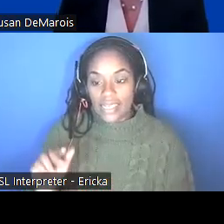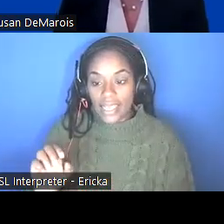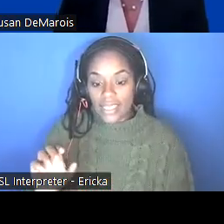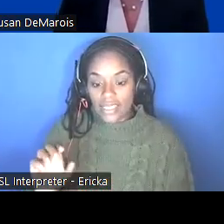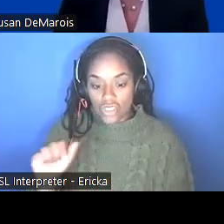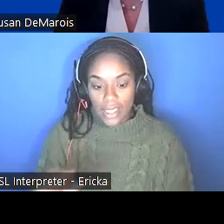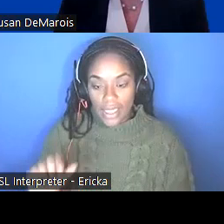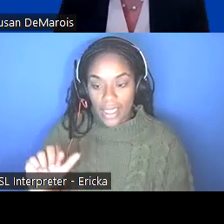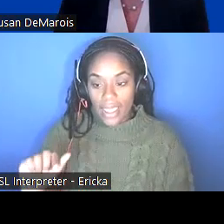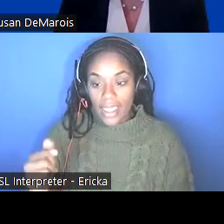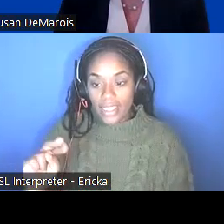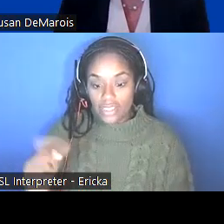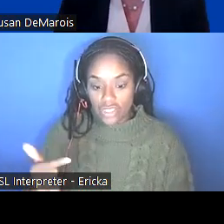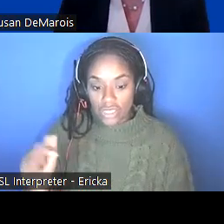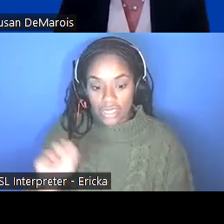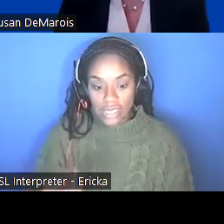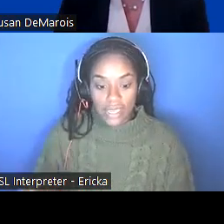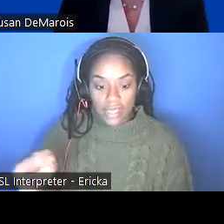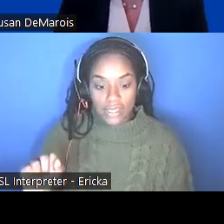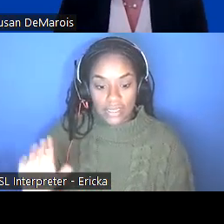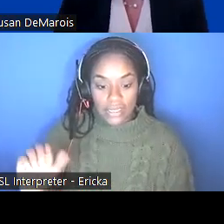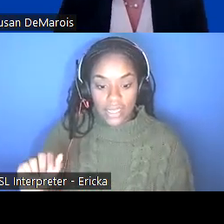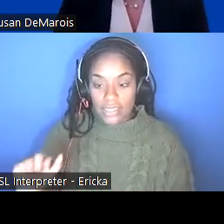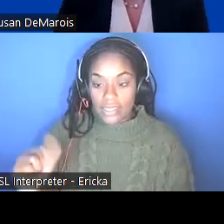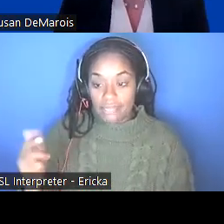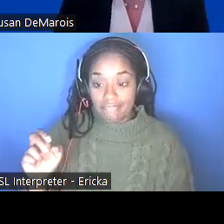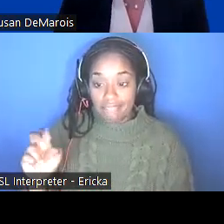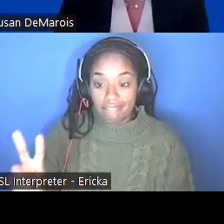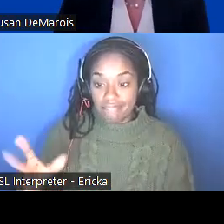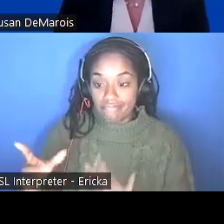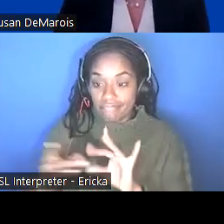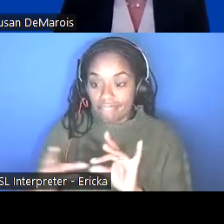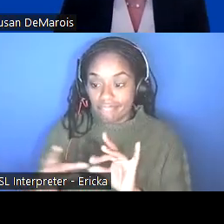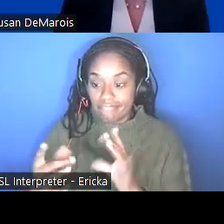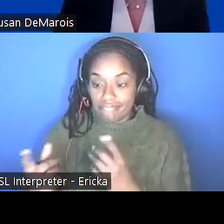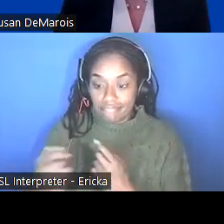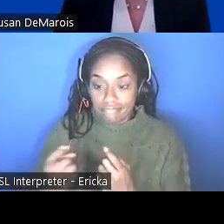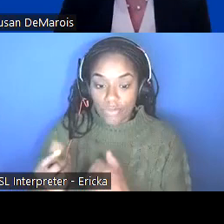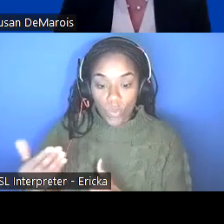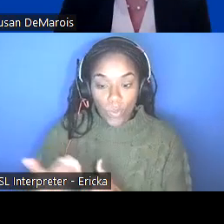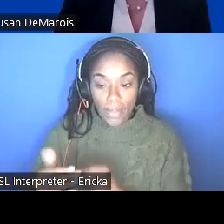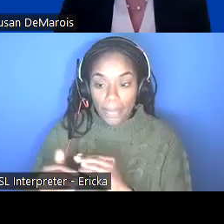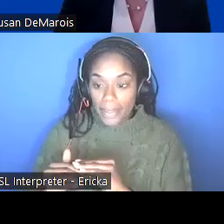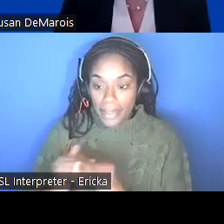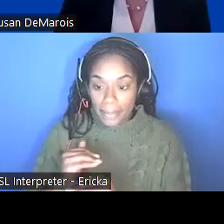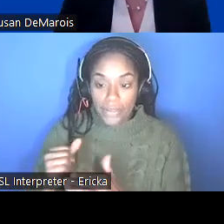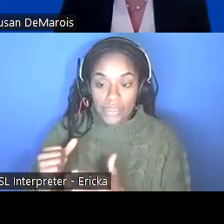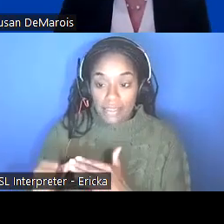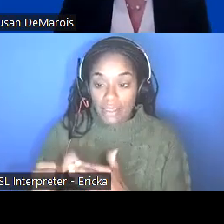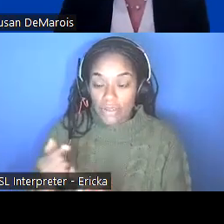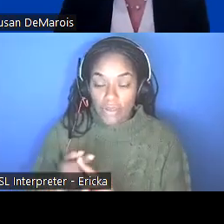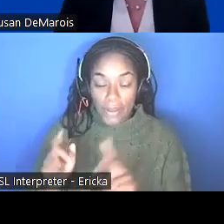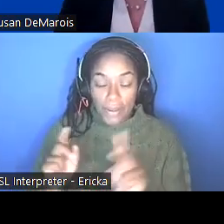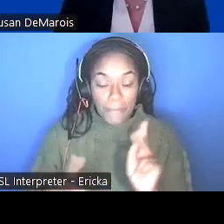engage@aging.ca.gov with questions, comments, suggestions. We welcome emails and letters from individuals